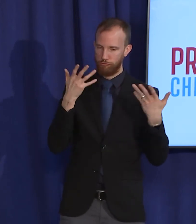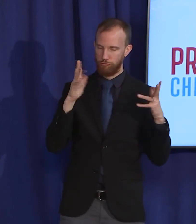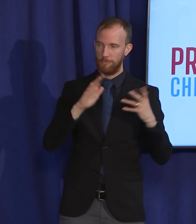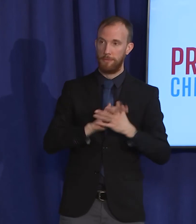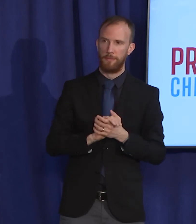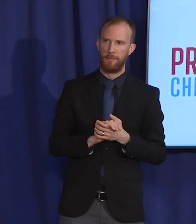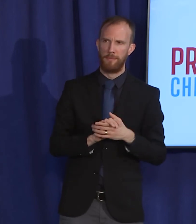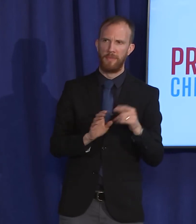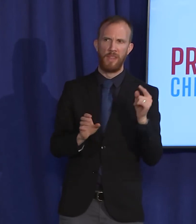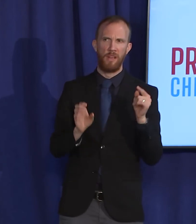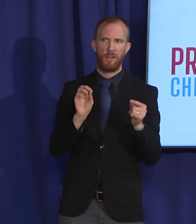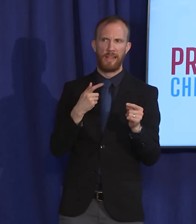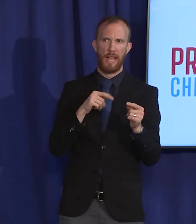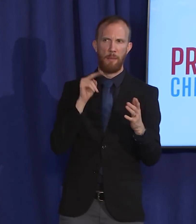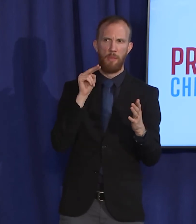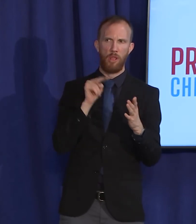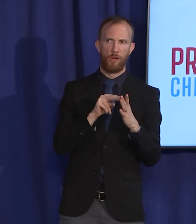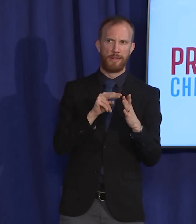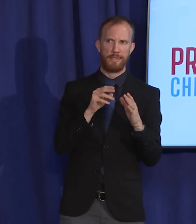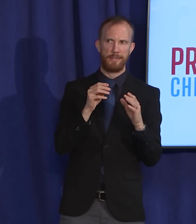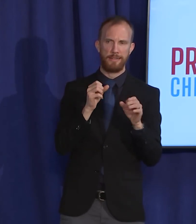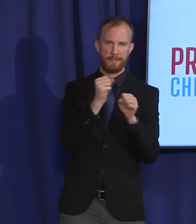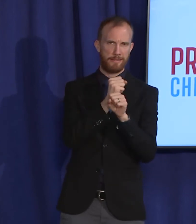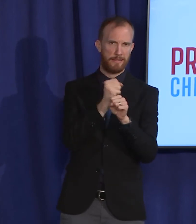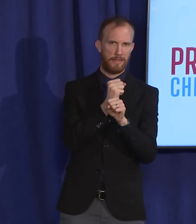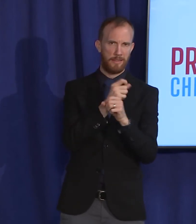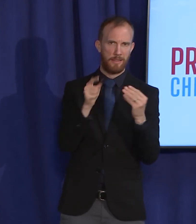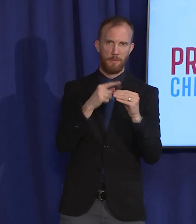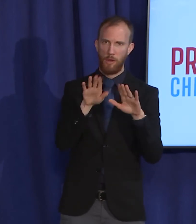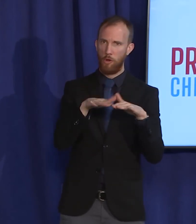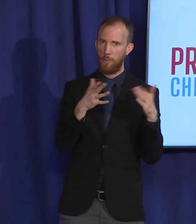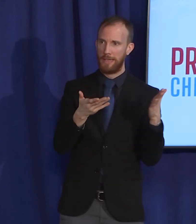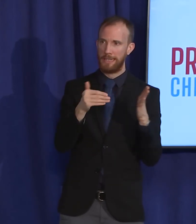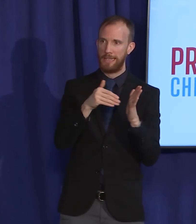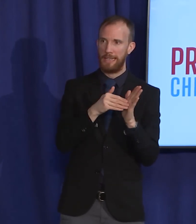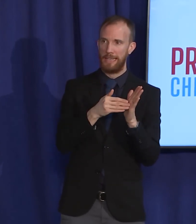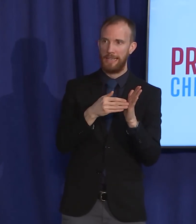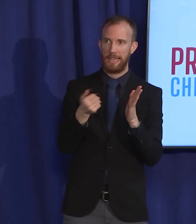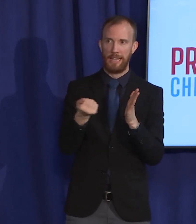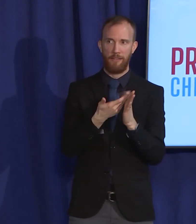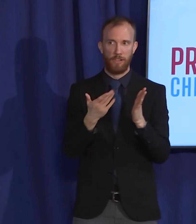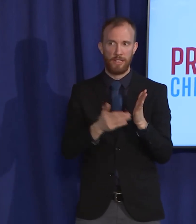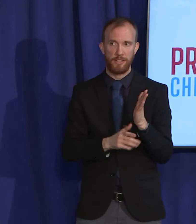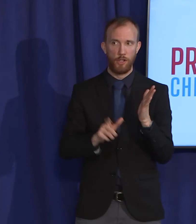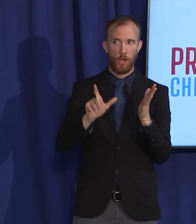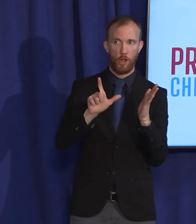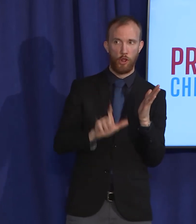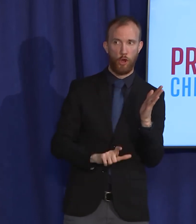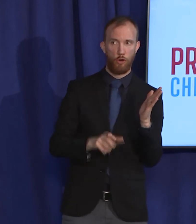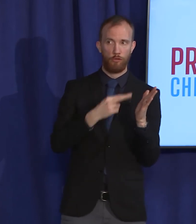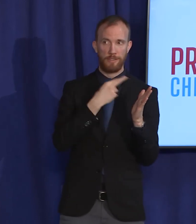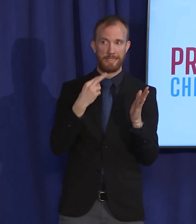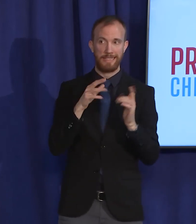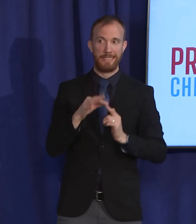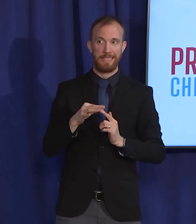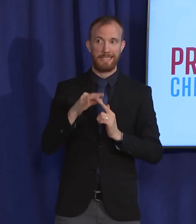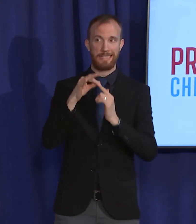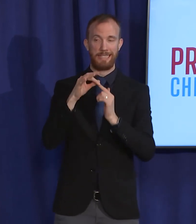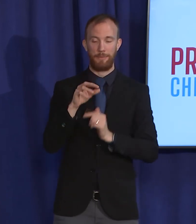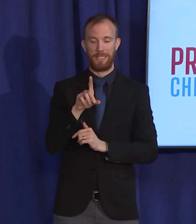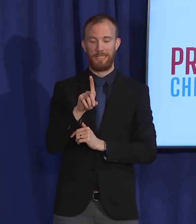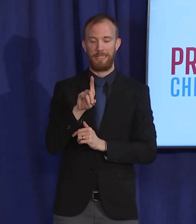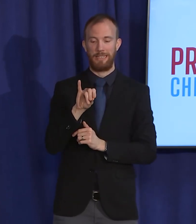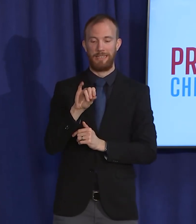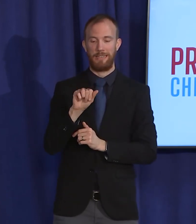the reopening metrics right now, and everything's in lower risk except for diagnosed cases, Correct. which is still in